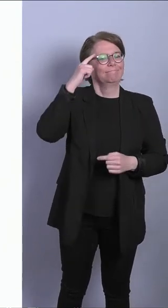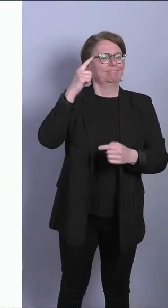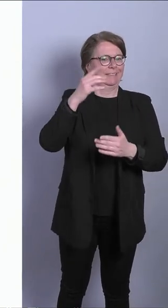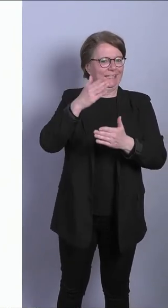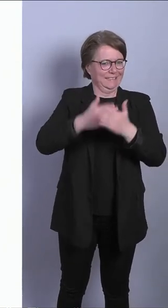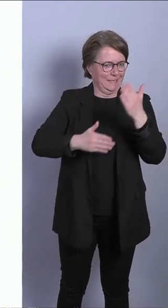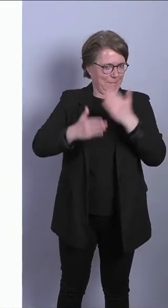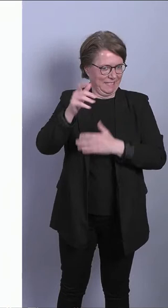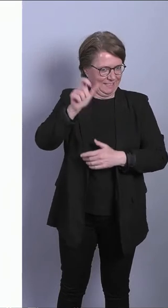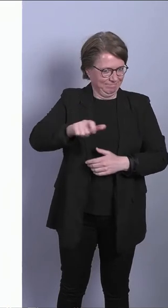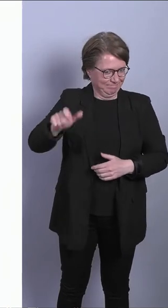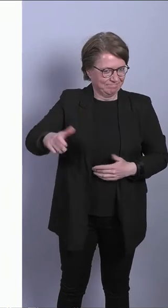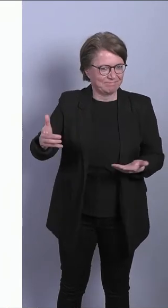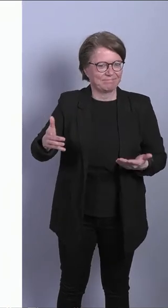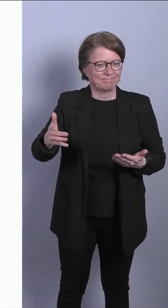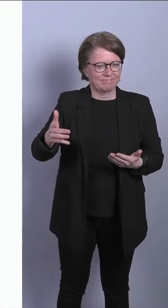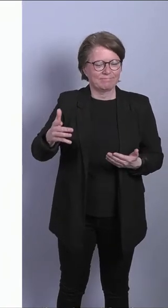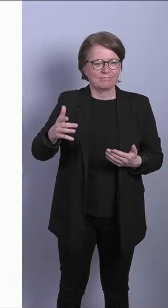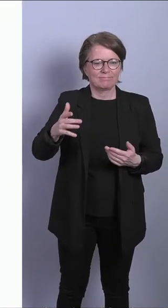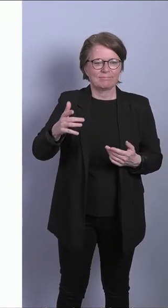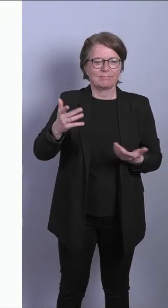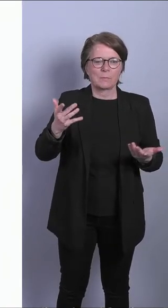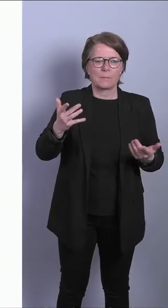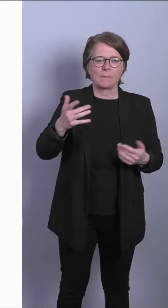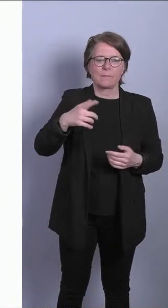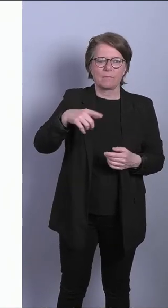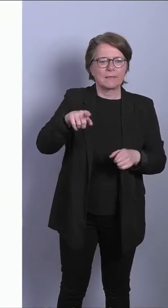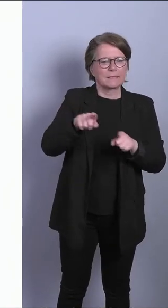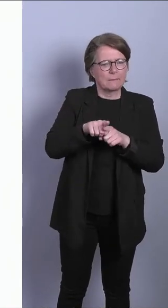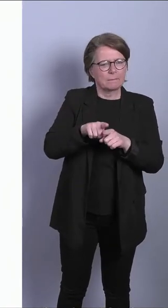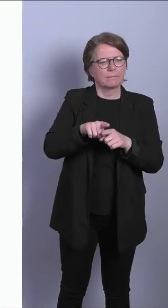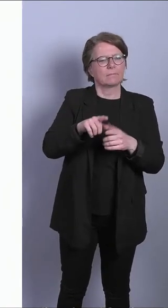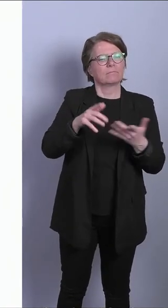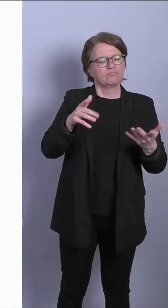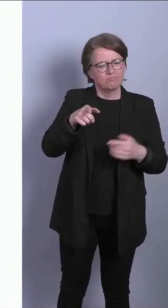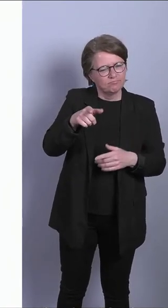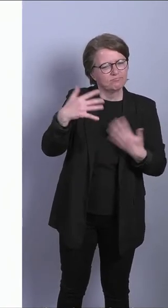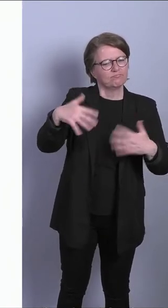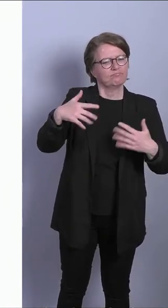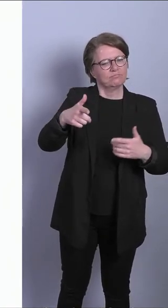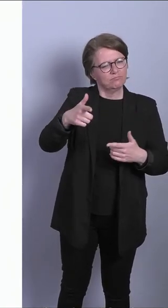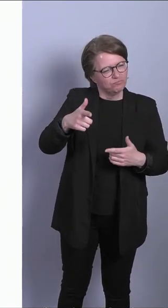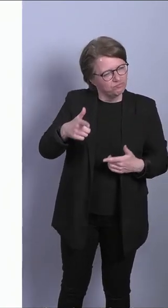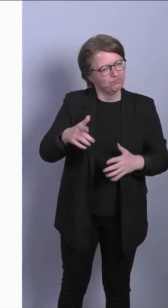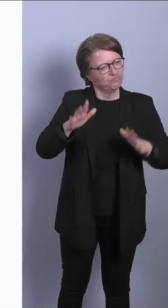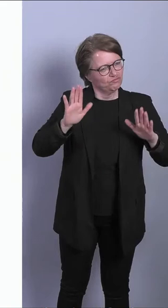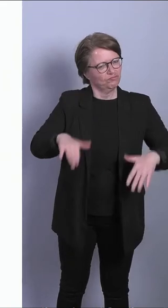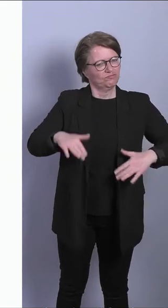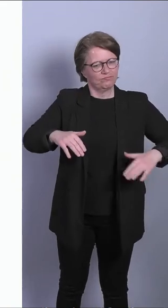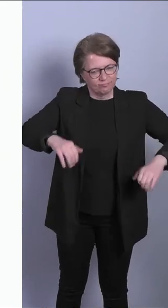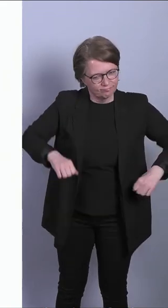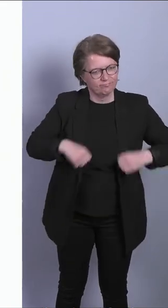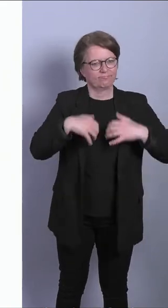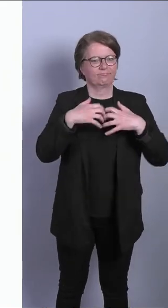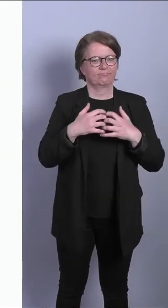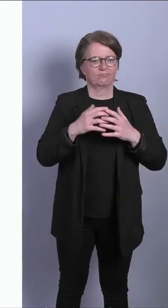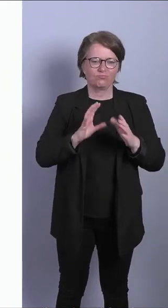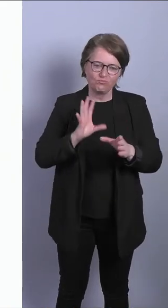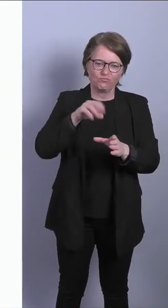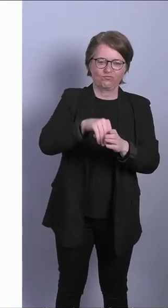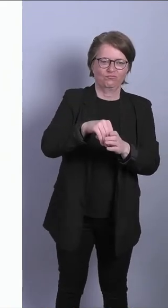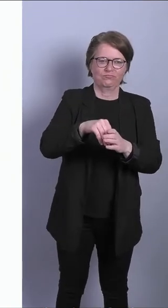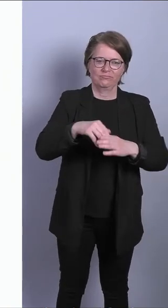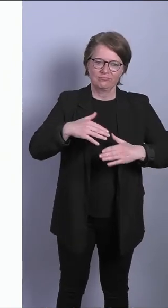prove to them, to encourage them, to reinforce their conviction that their message is